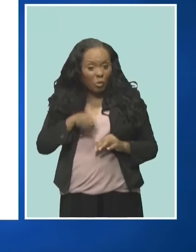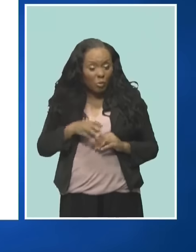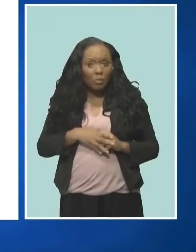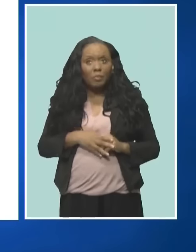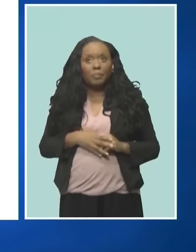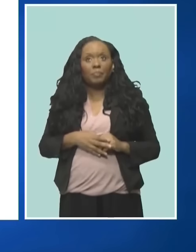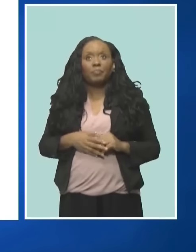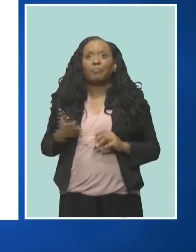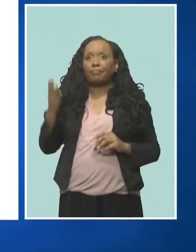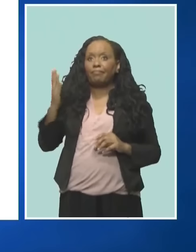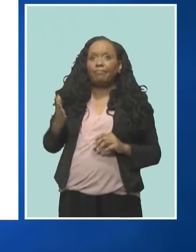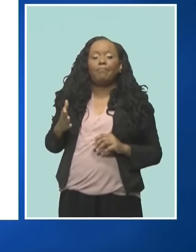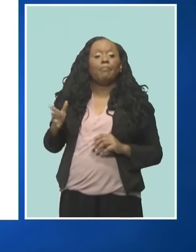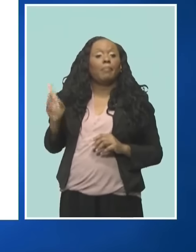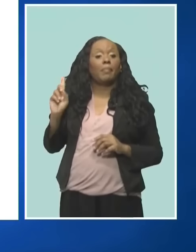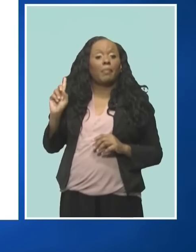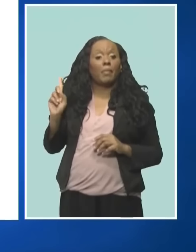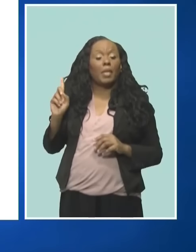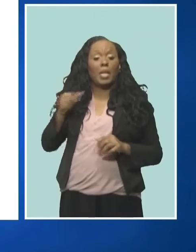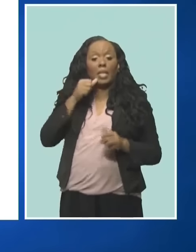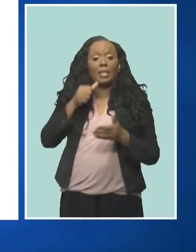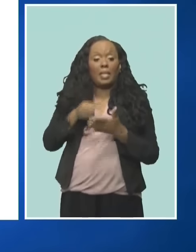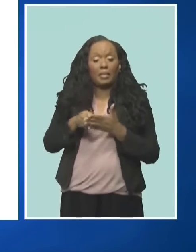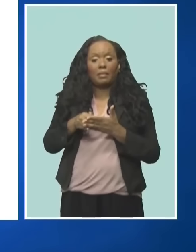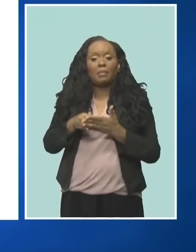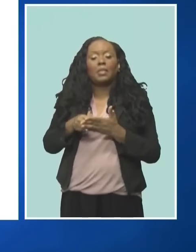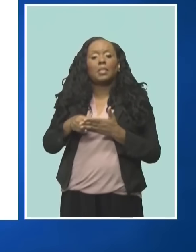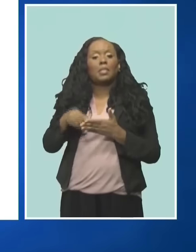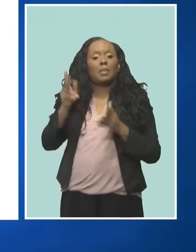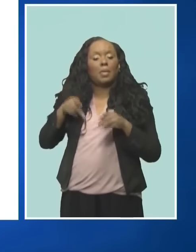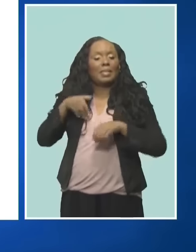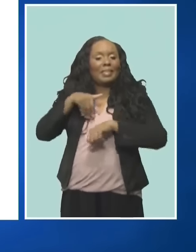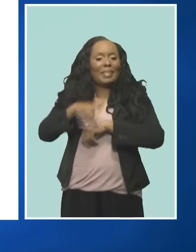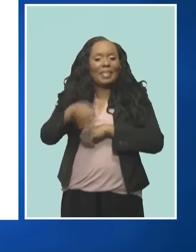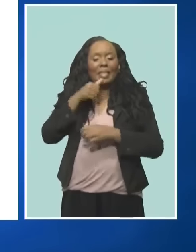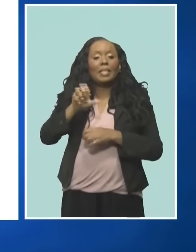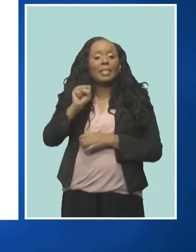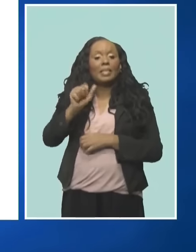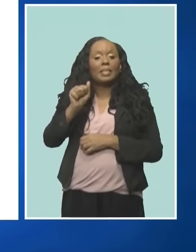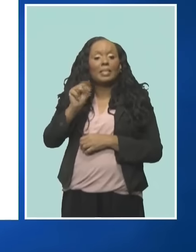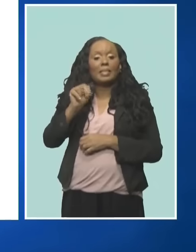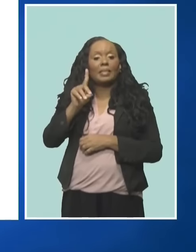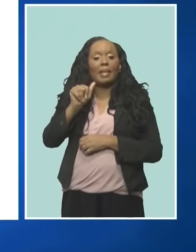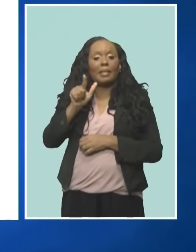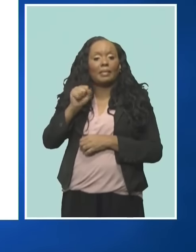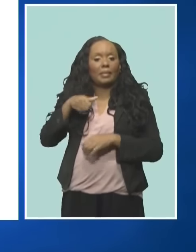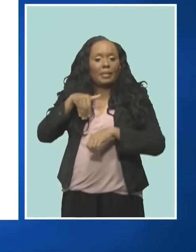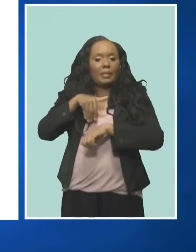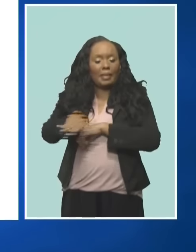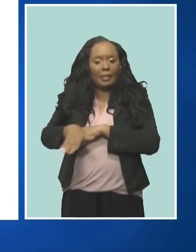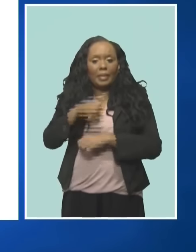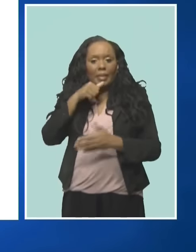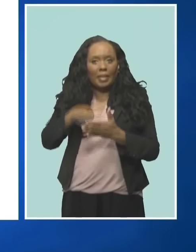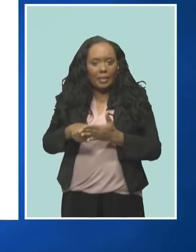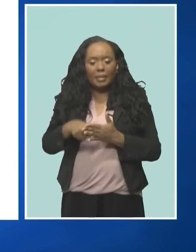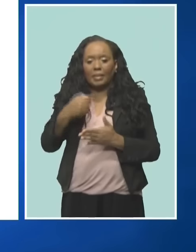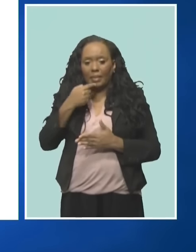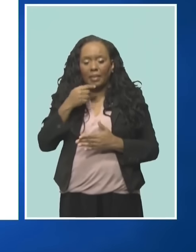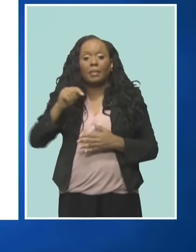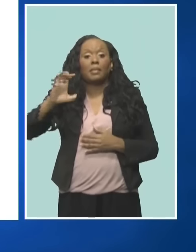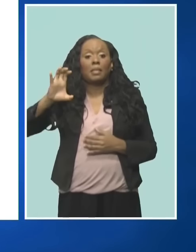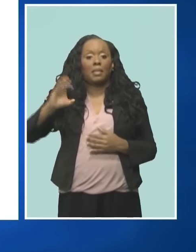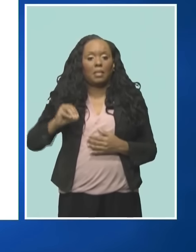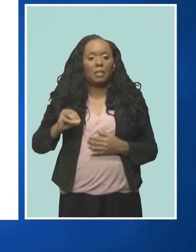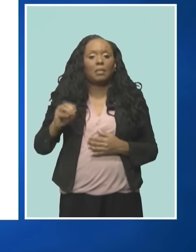from Grand Cast Management Barbados Limited, trading as Sandals Barbados. The correspondence formally advised that the